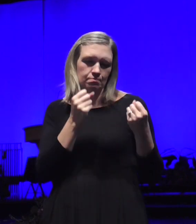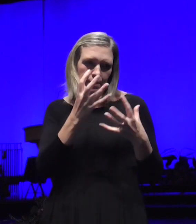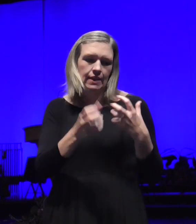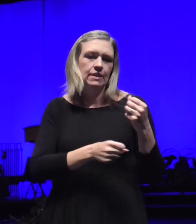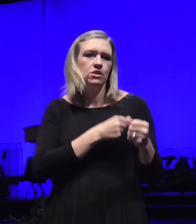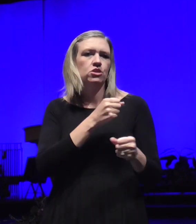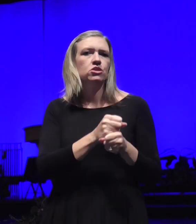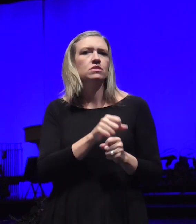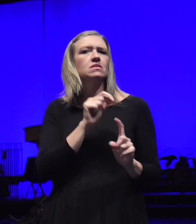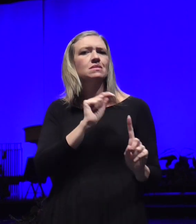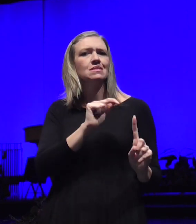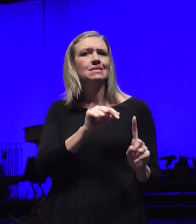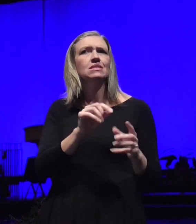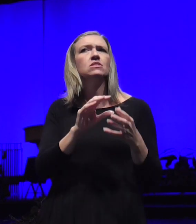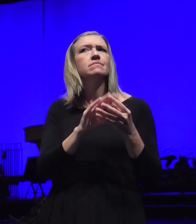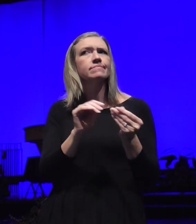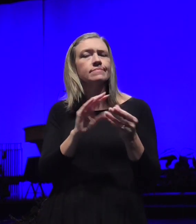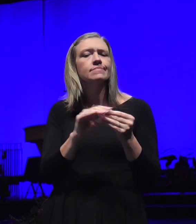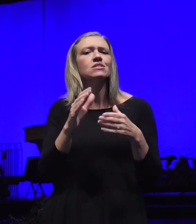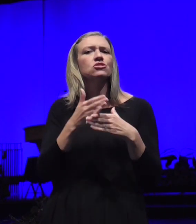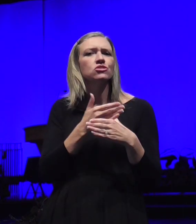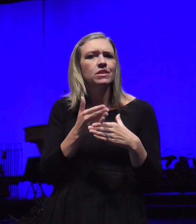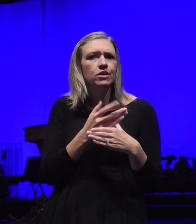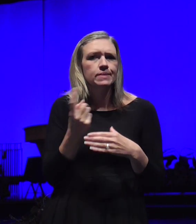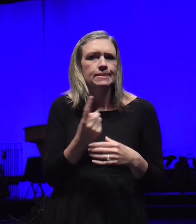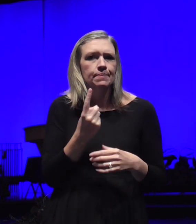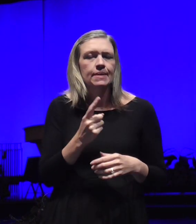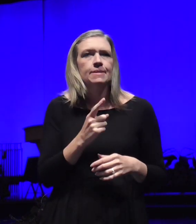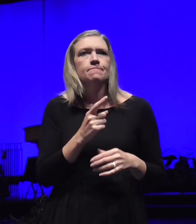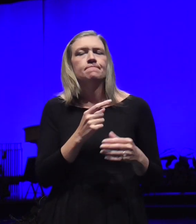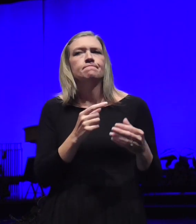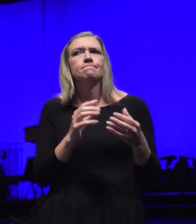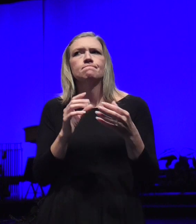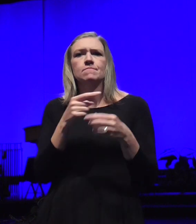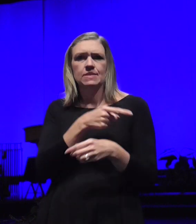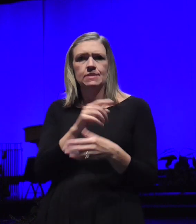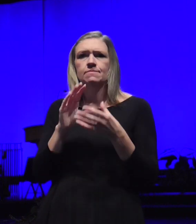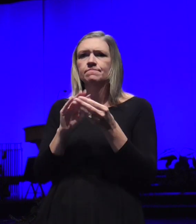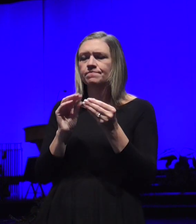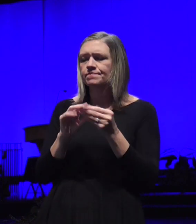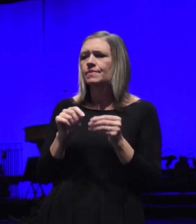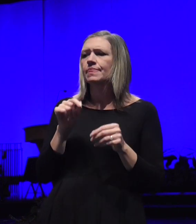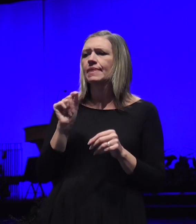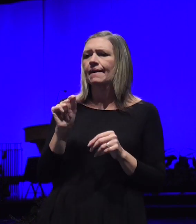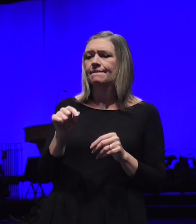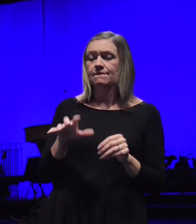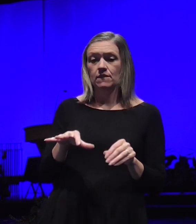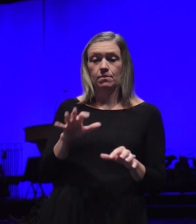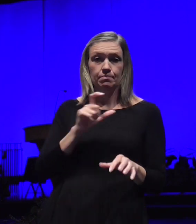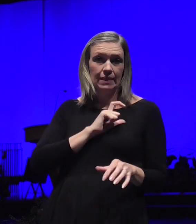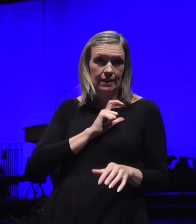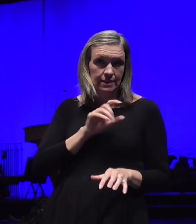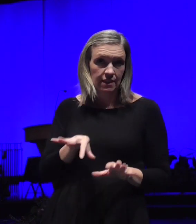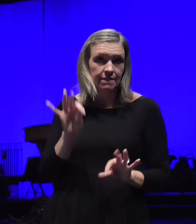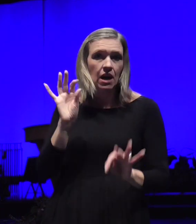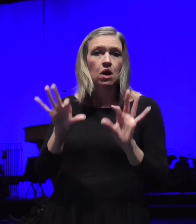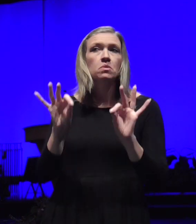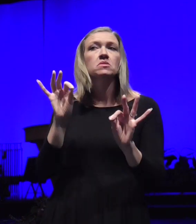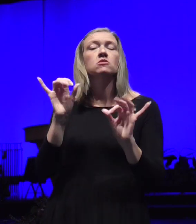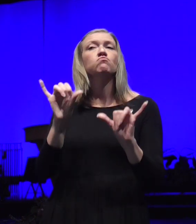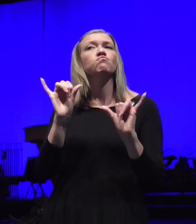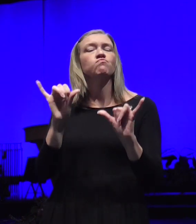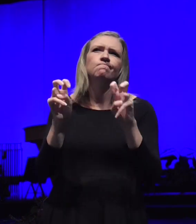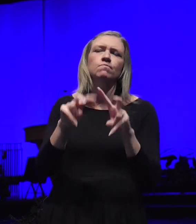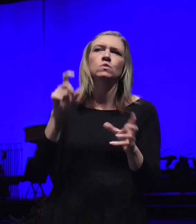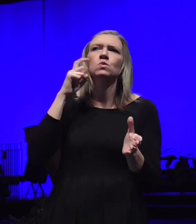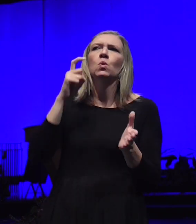he shared something with me that he said that they had found that individuals that had